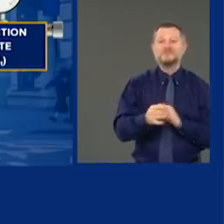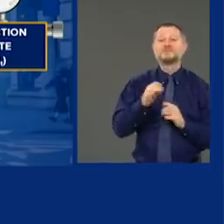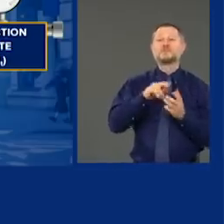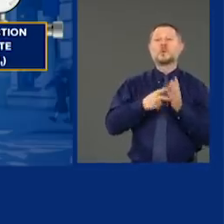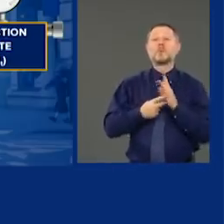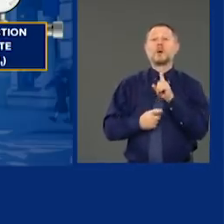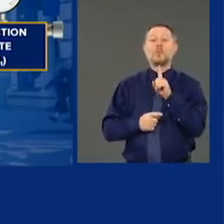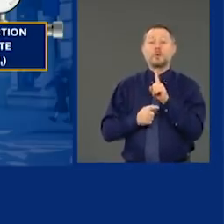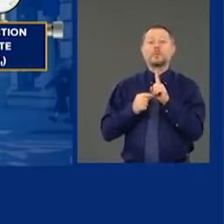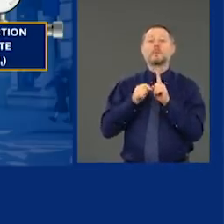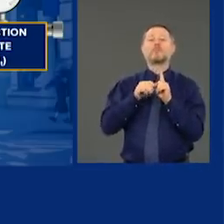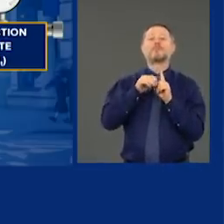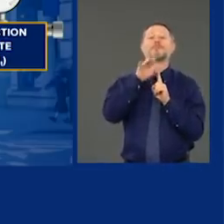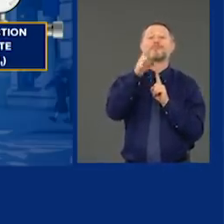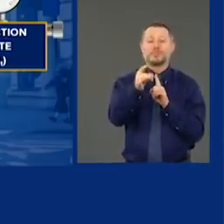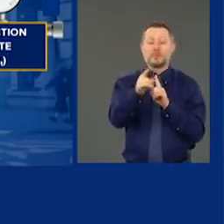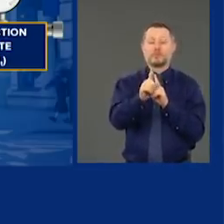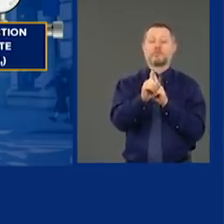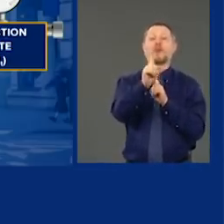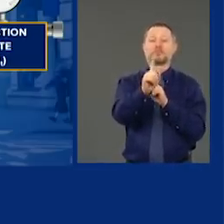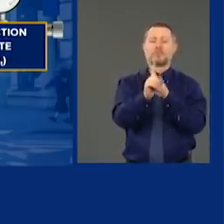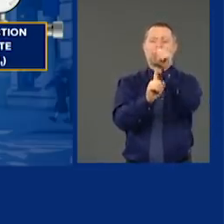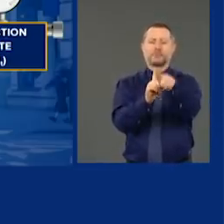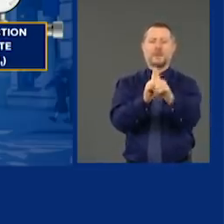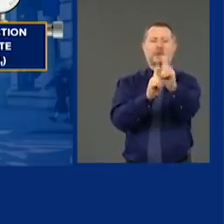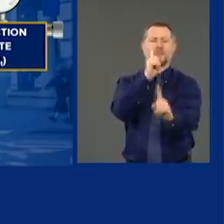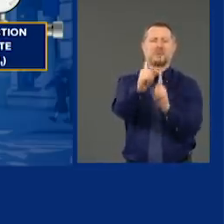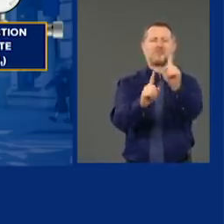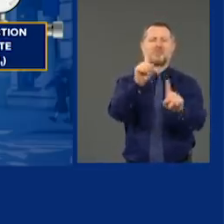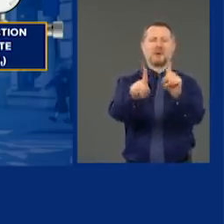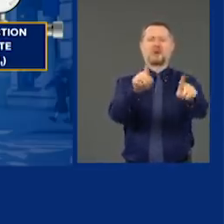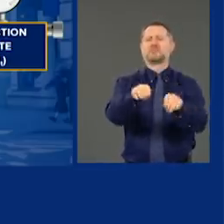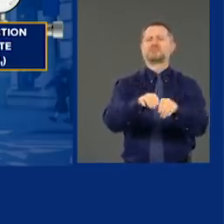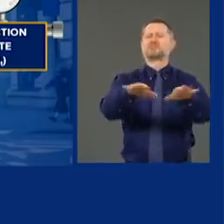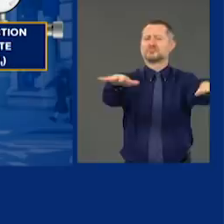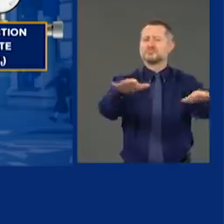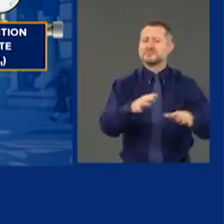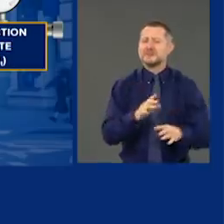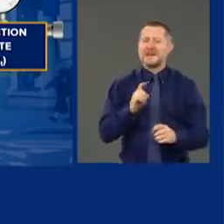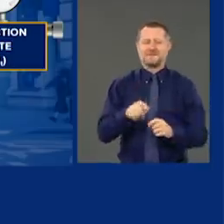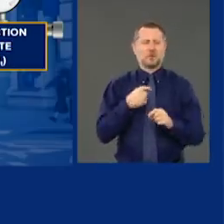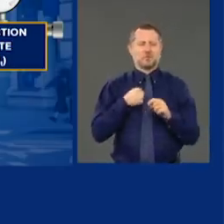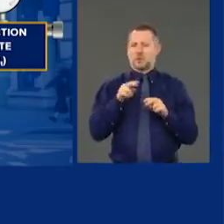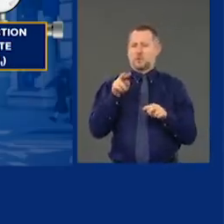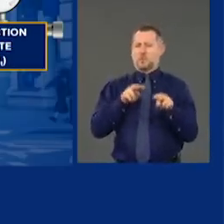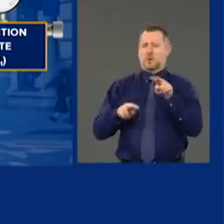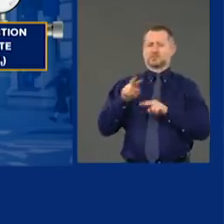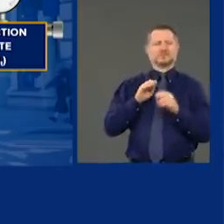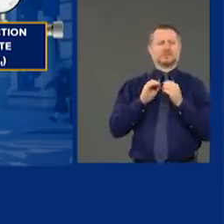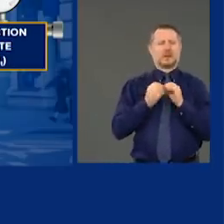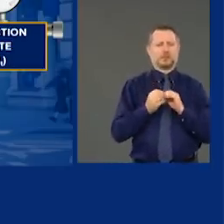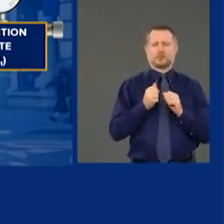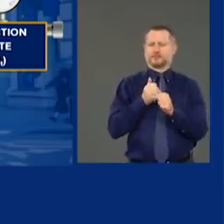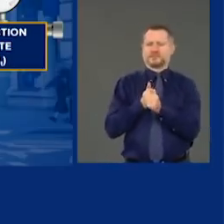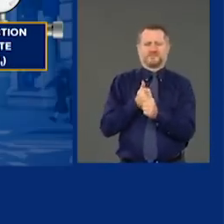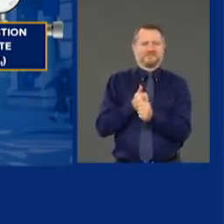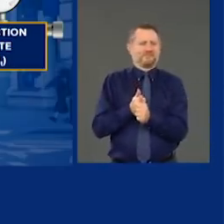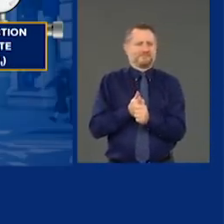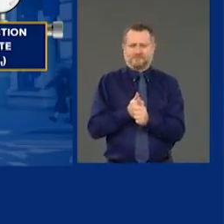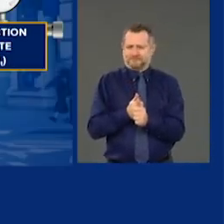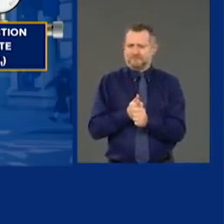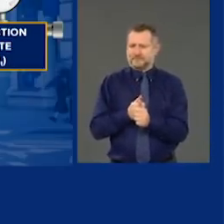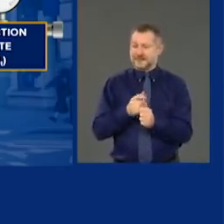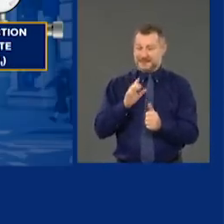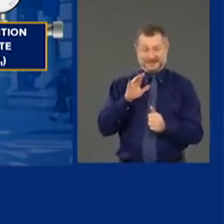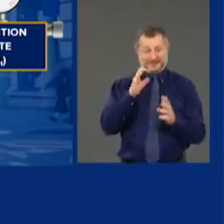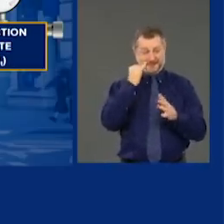more than one additional person. And you watch the gauges. And if the gauges are